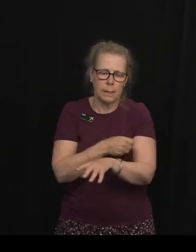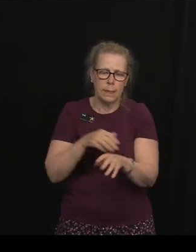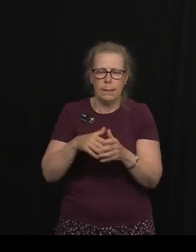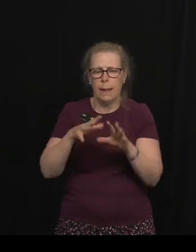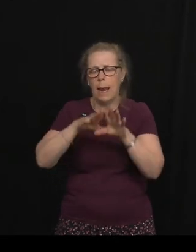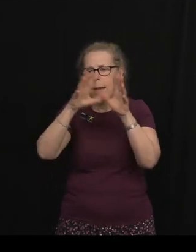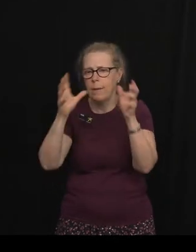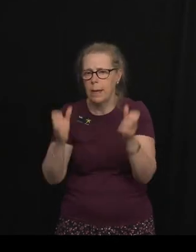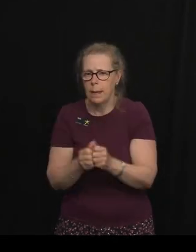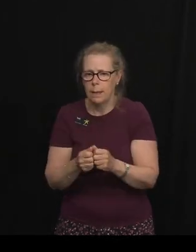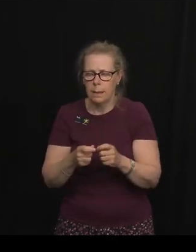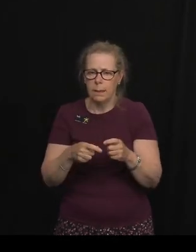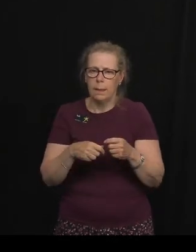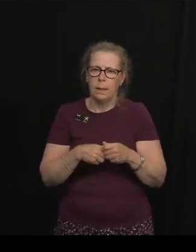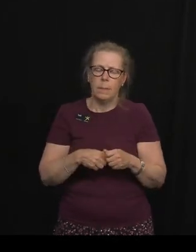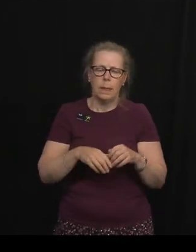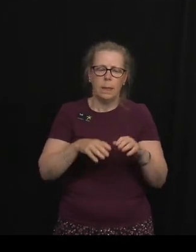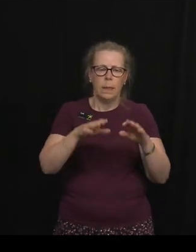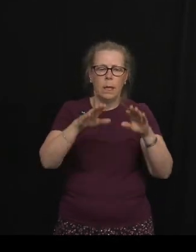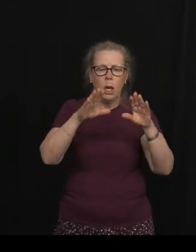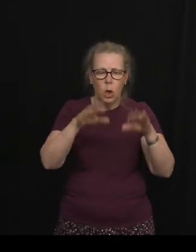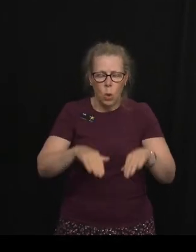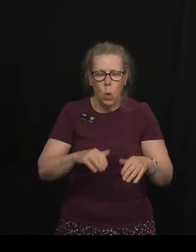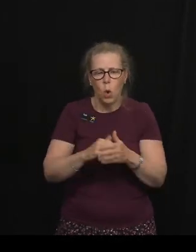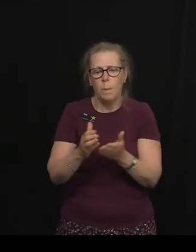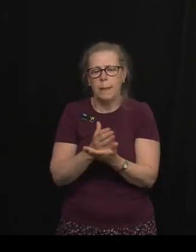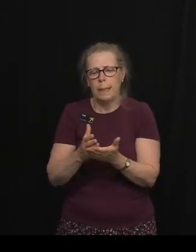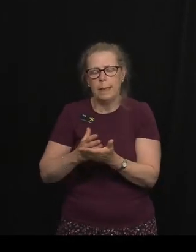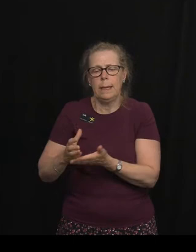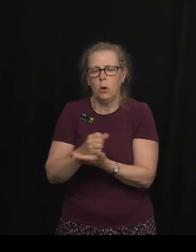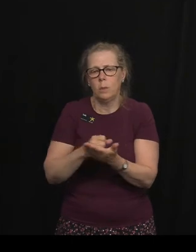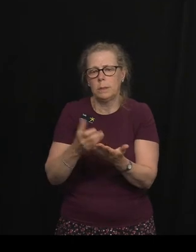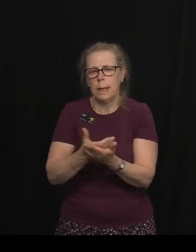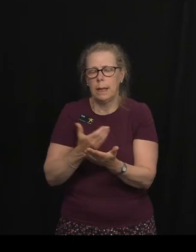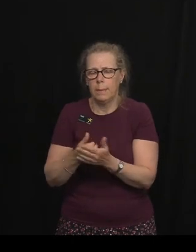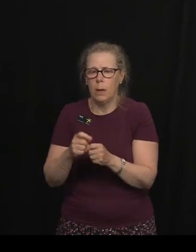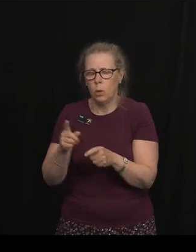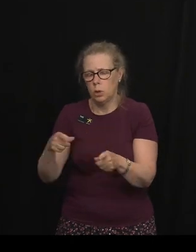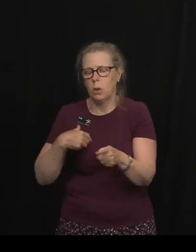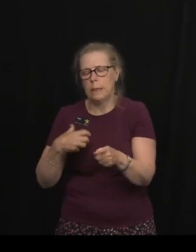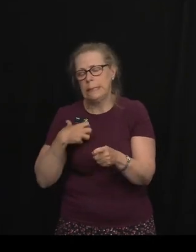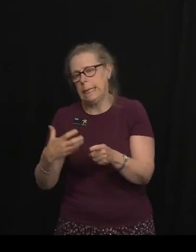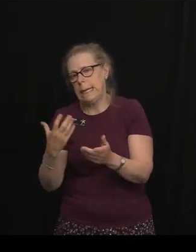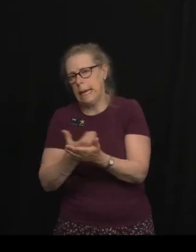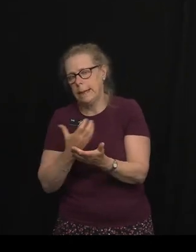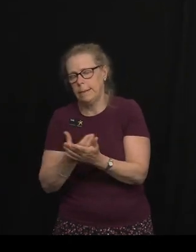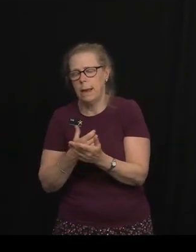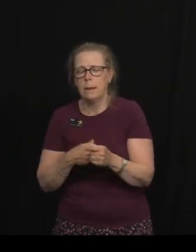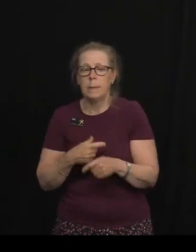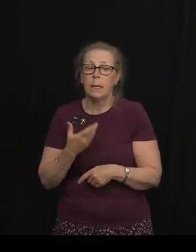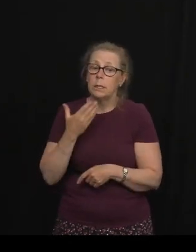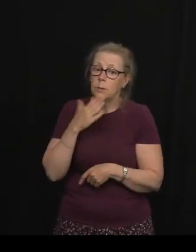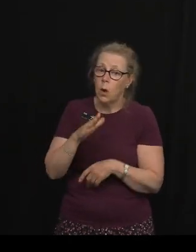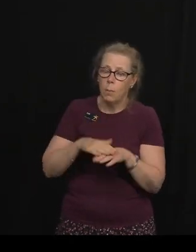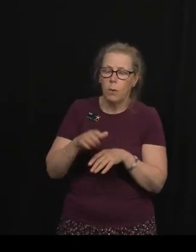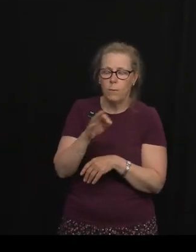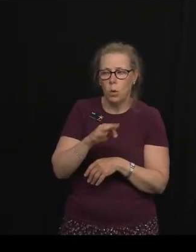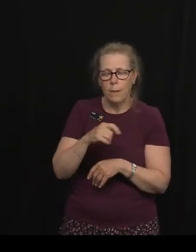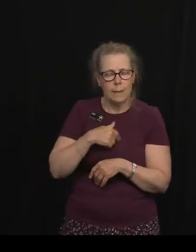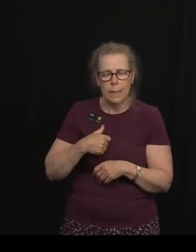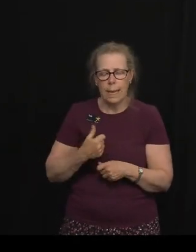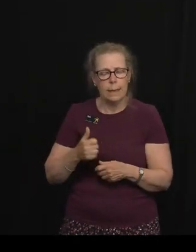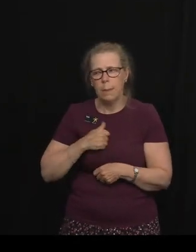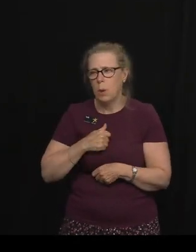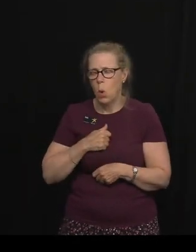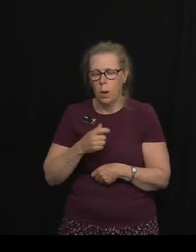world, both for low and middle income countries, but also for some self-financing countries. To answer the question, I don't think we should keep COVAX.